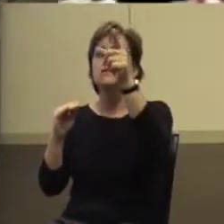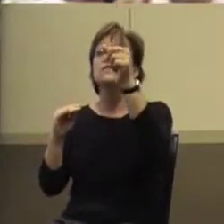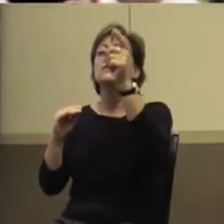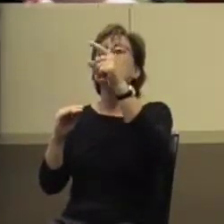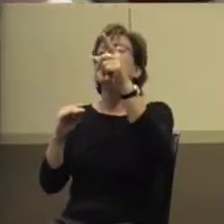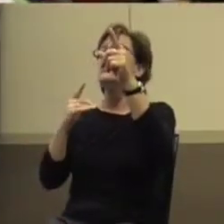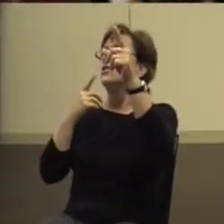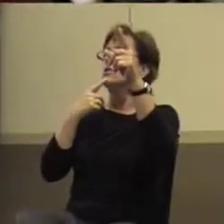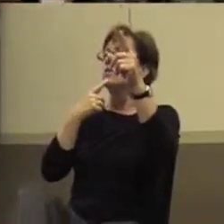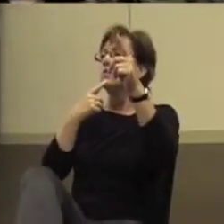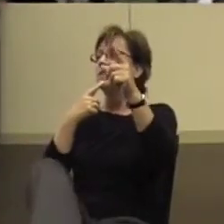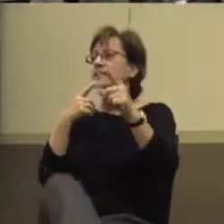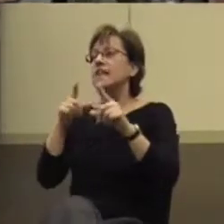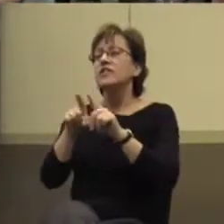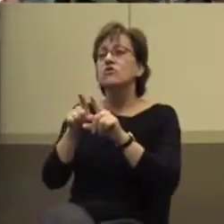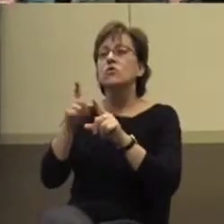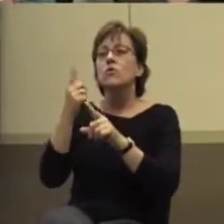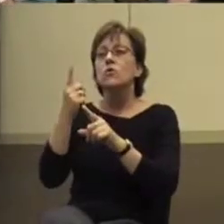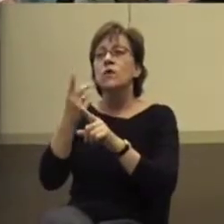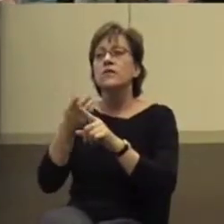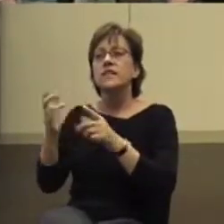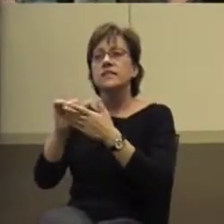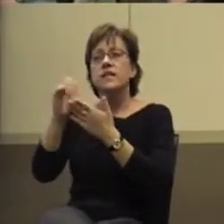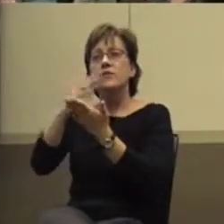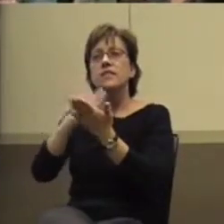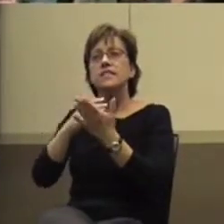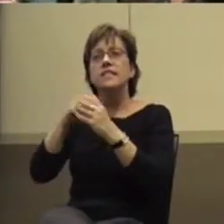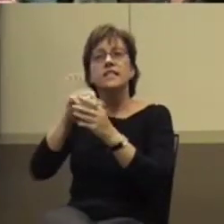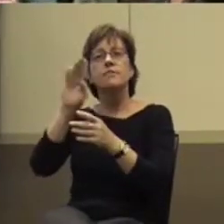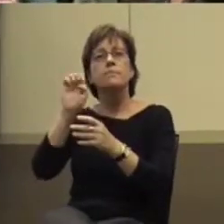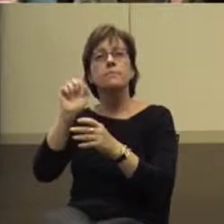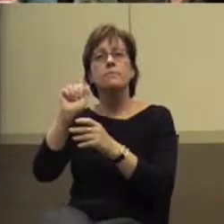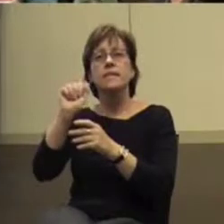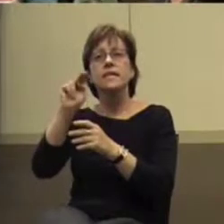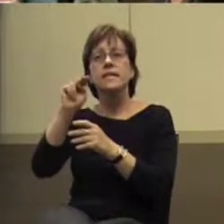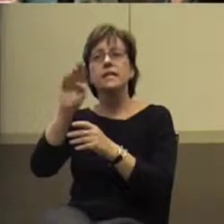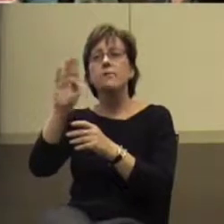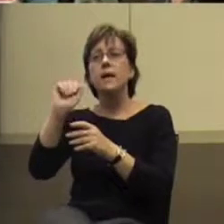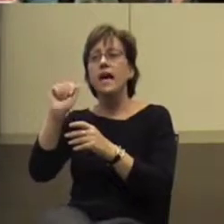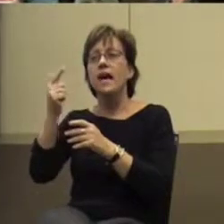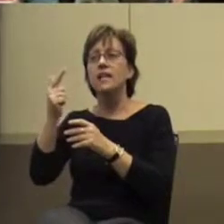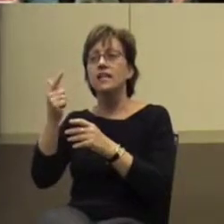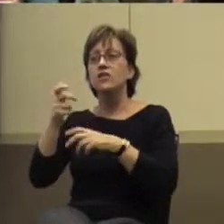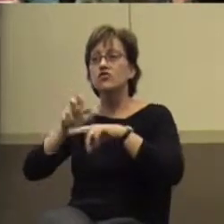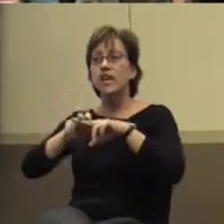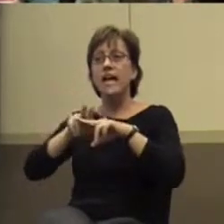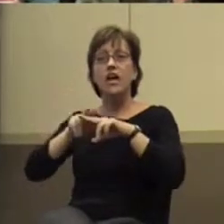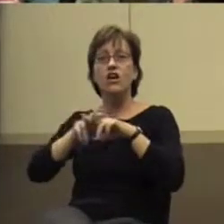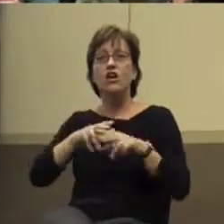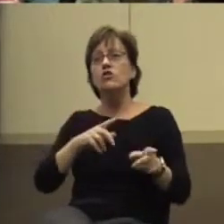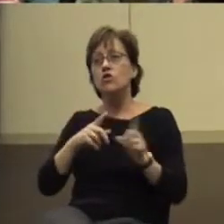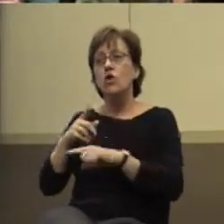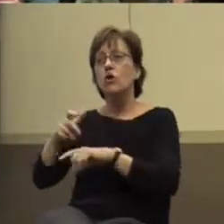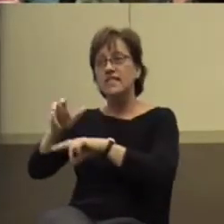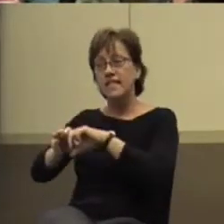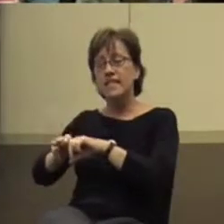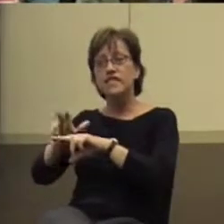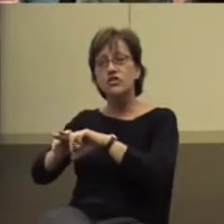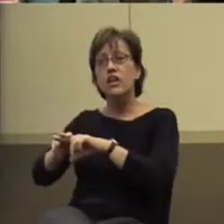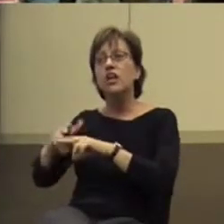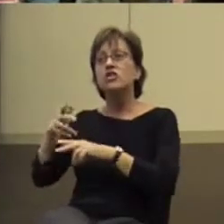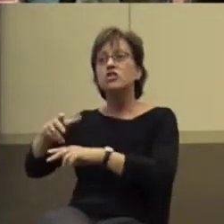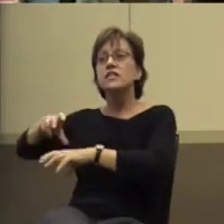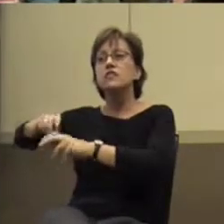type of thing, maybe one of the things that was listed was the beanbag chair, so having her sit in the beanbag chair and then she could squeeze the beanbag chair